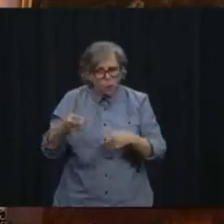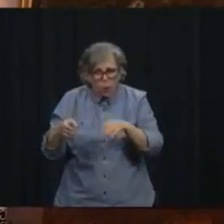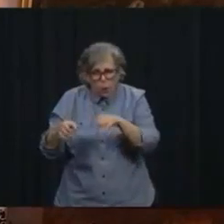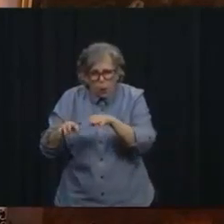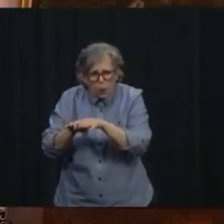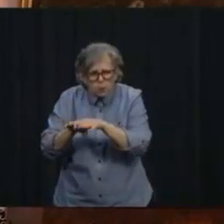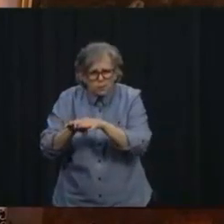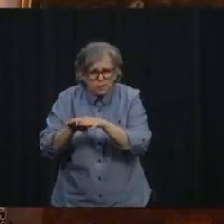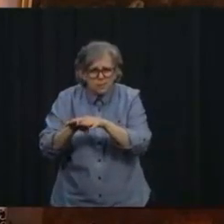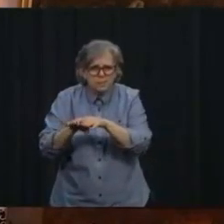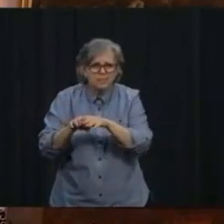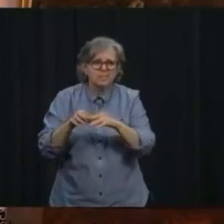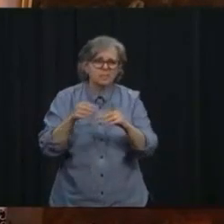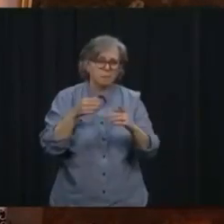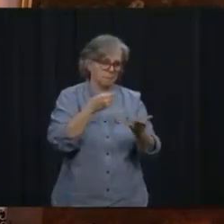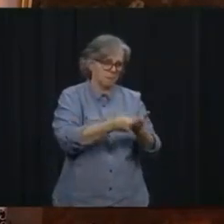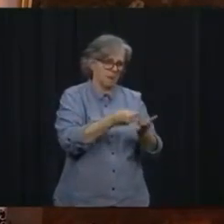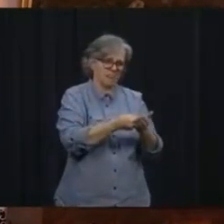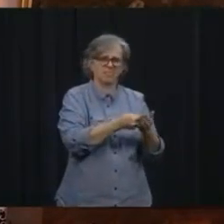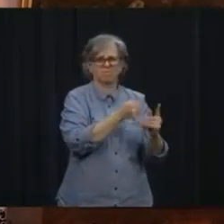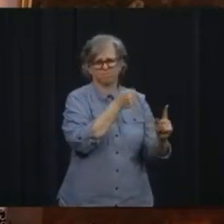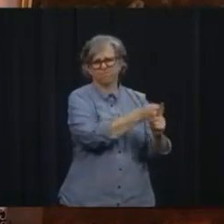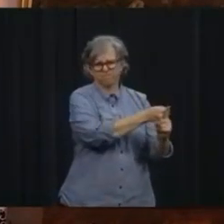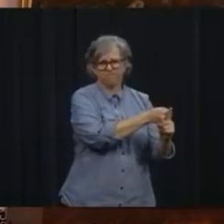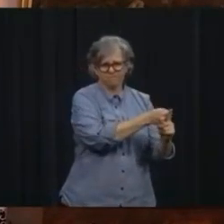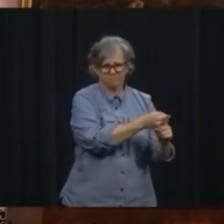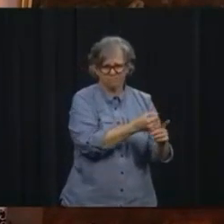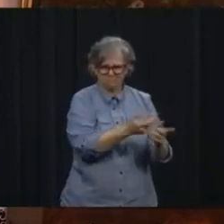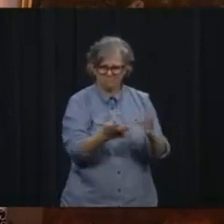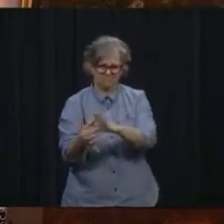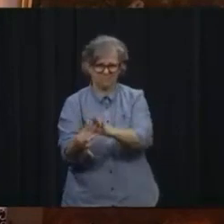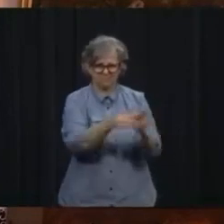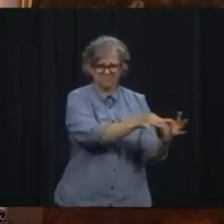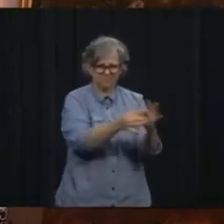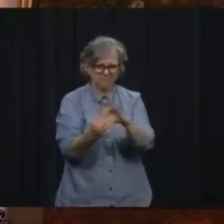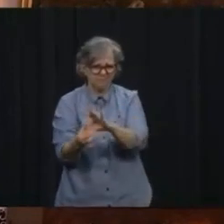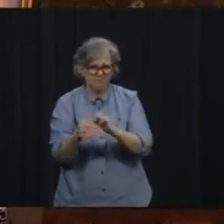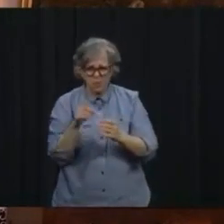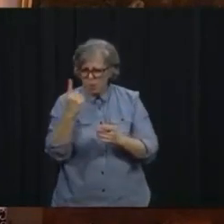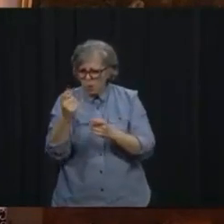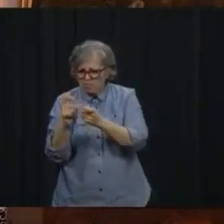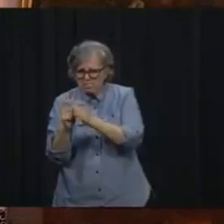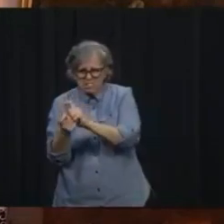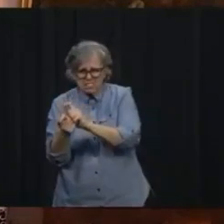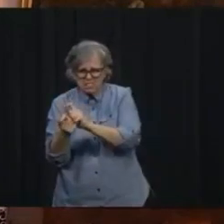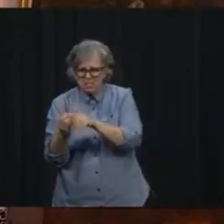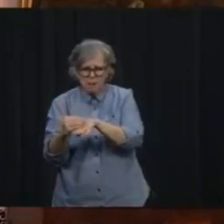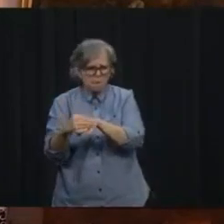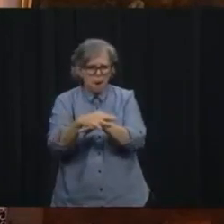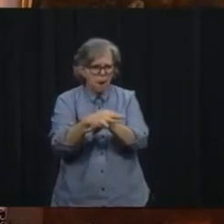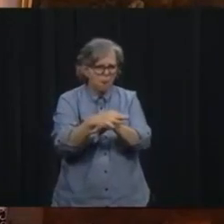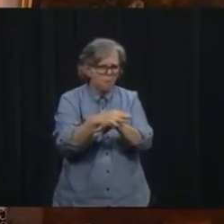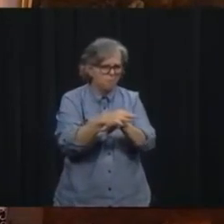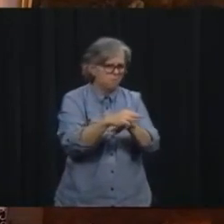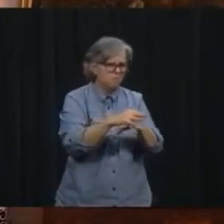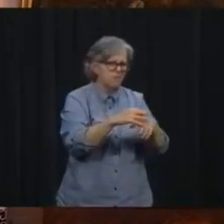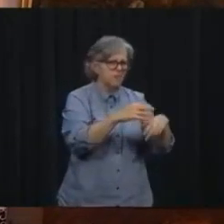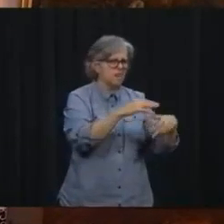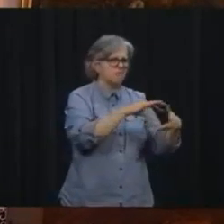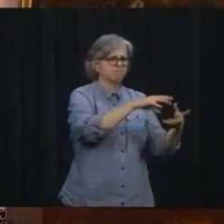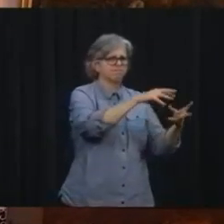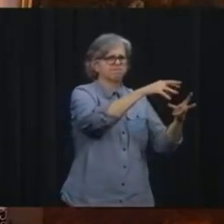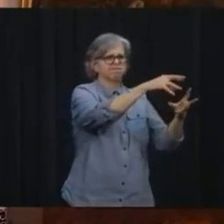scientists and the best people helping us remove what we can when we can, and I want to work with you on that, and so does my team.